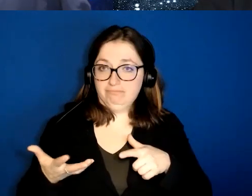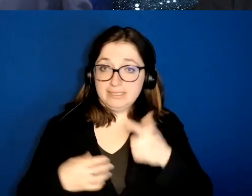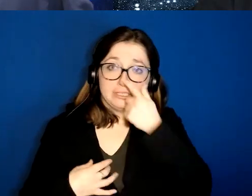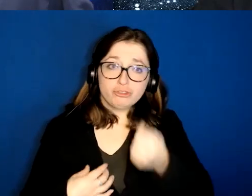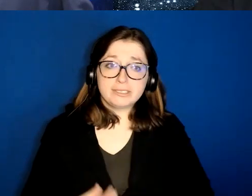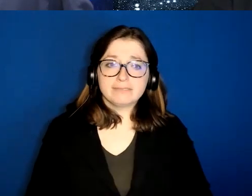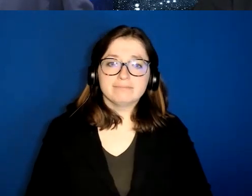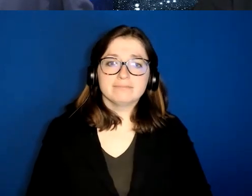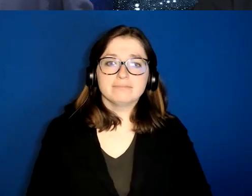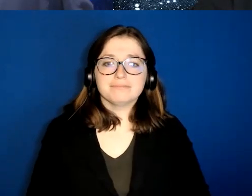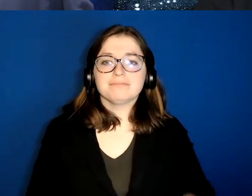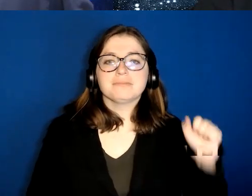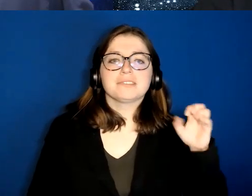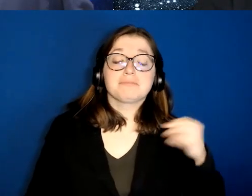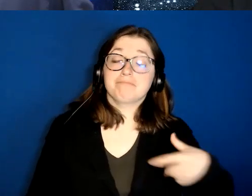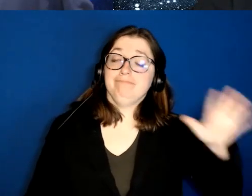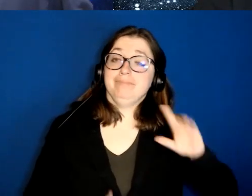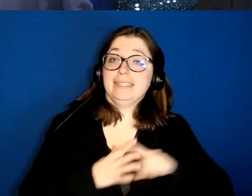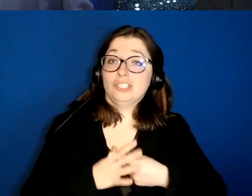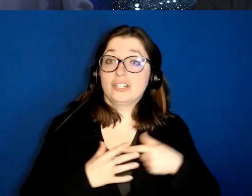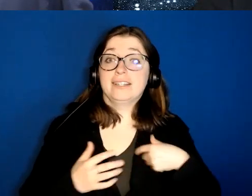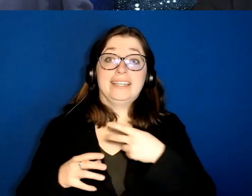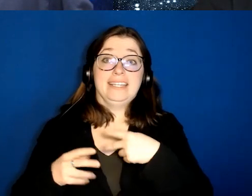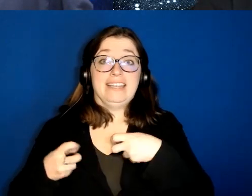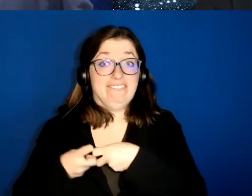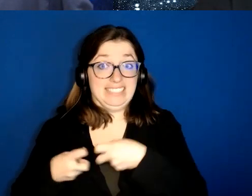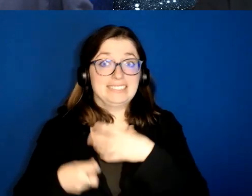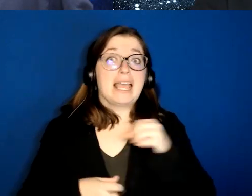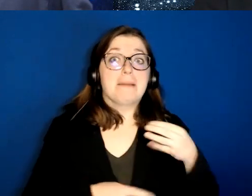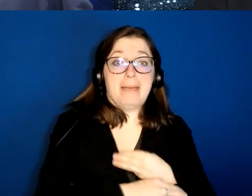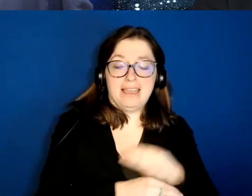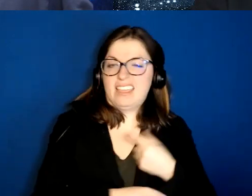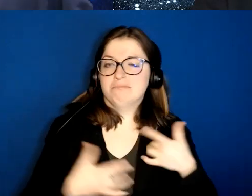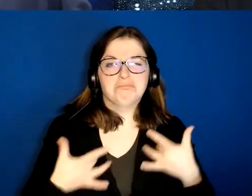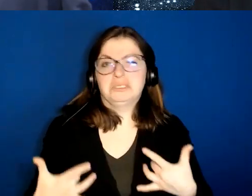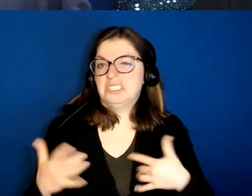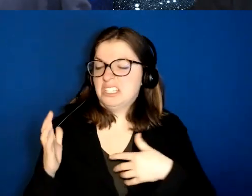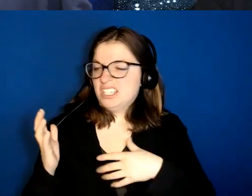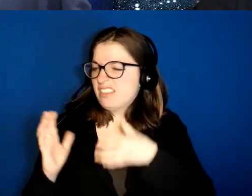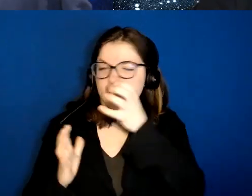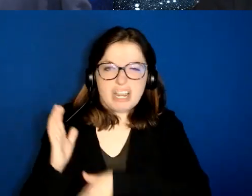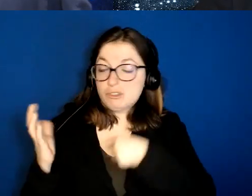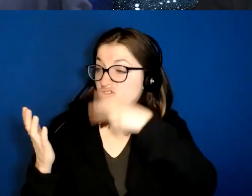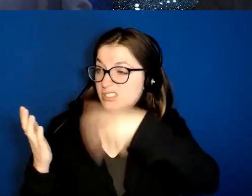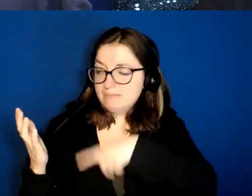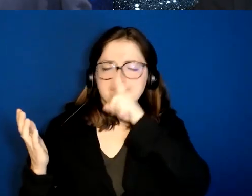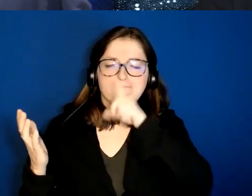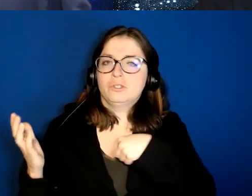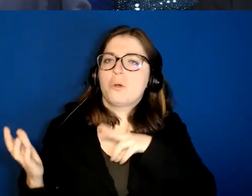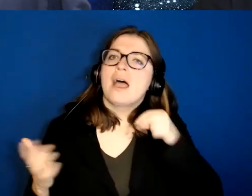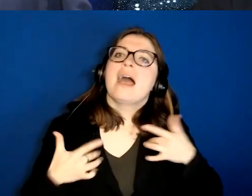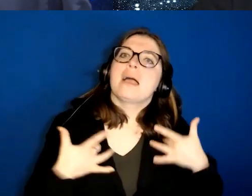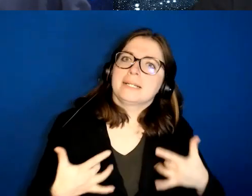started, I did physics and math, and I would really not read the chapter. I would do the problems and only go back to the chapter when I got